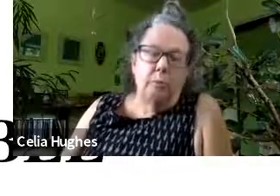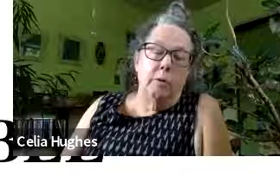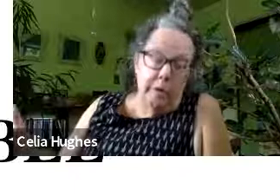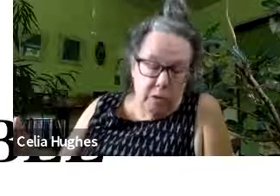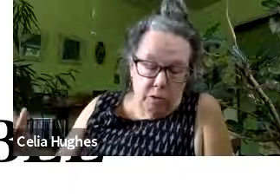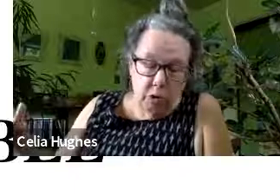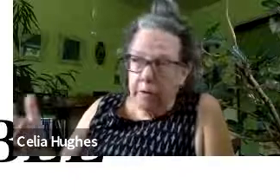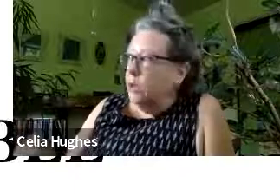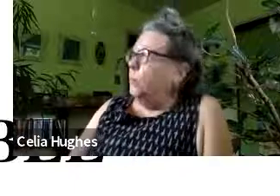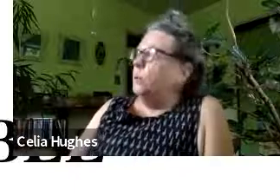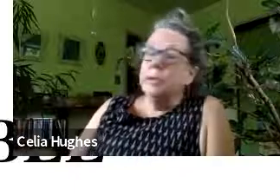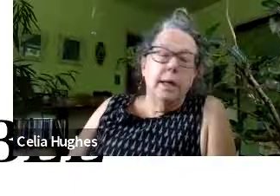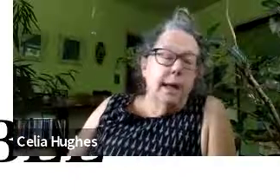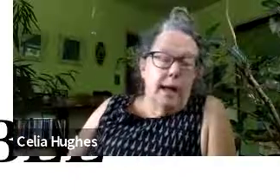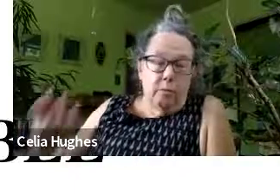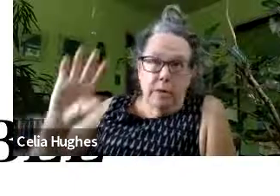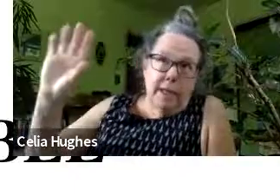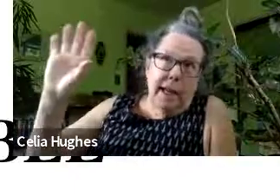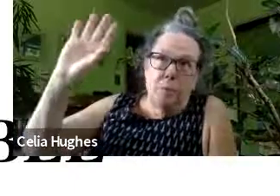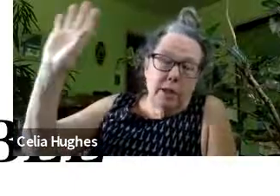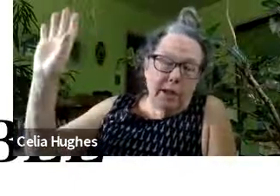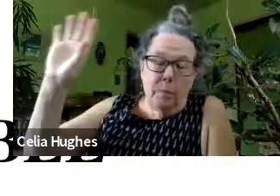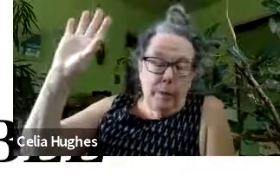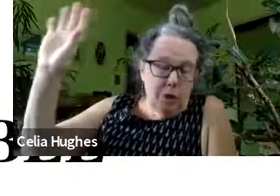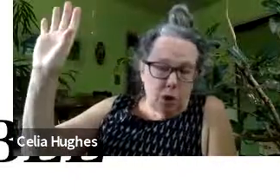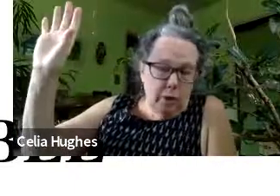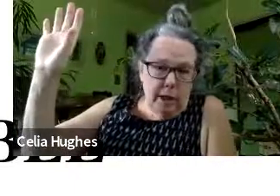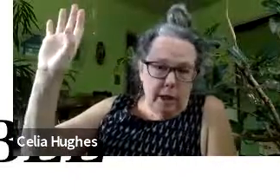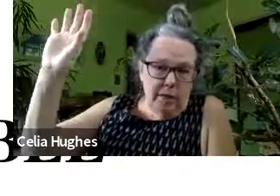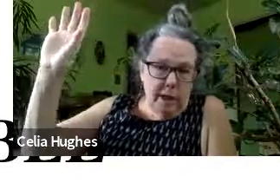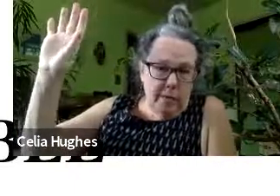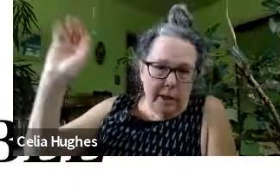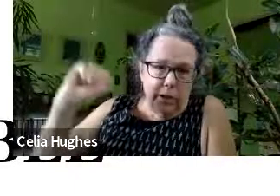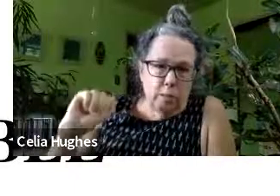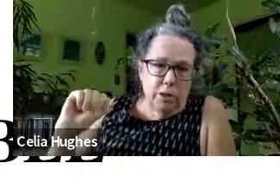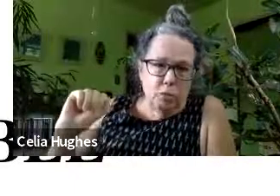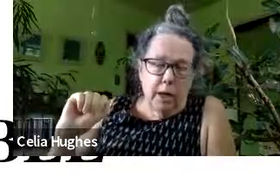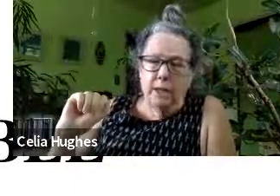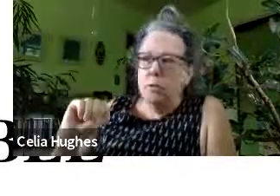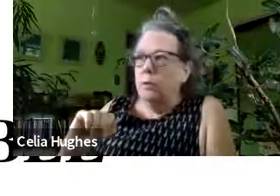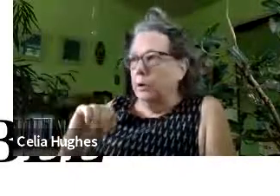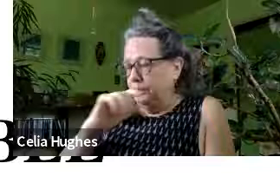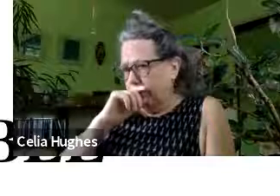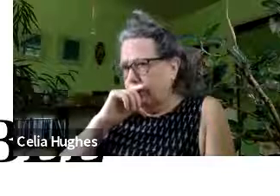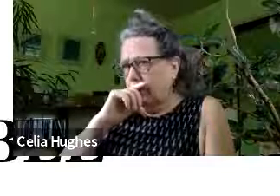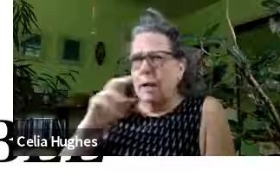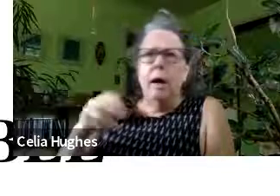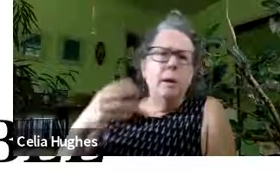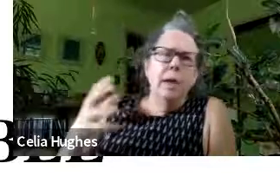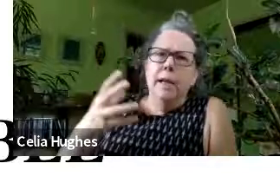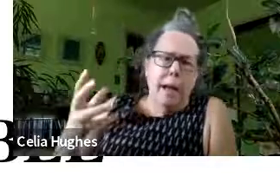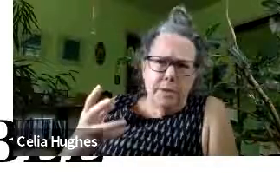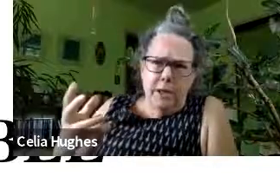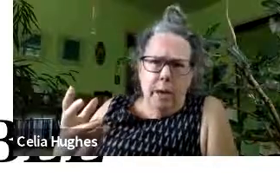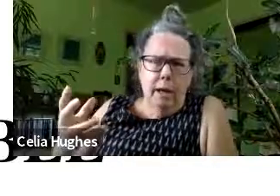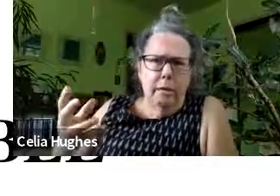airport when we used to go to the airports and would see captioning up on the screen of the TV in the restaurant, or